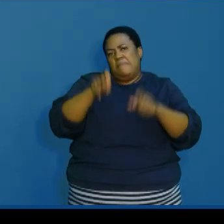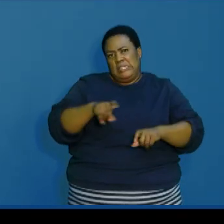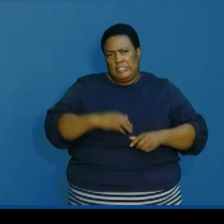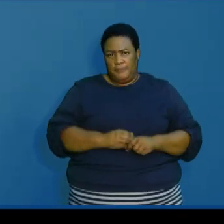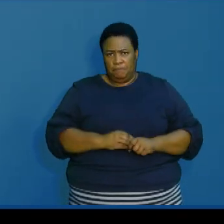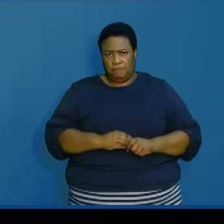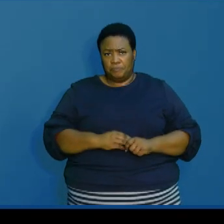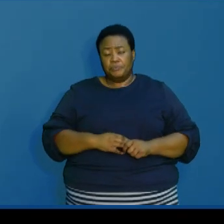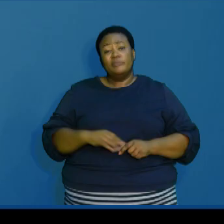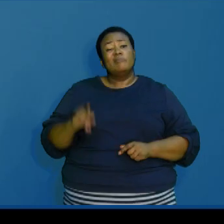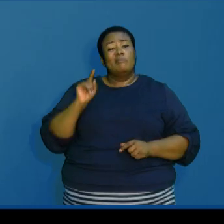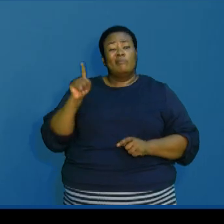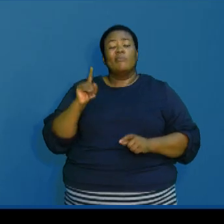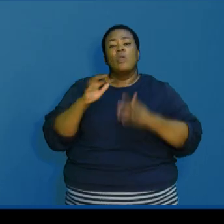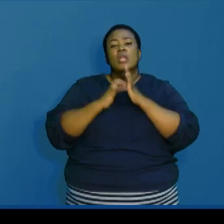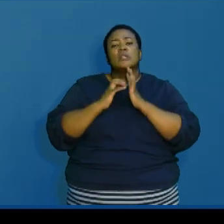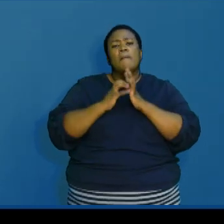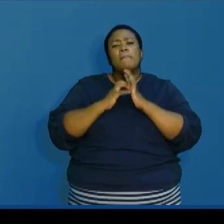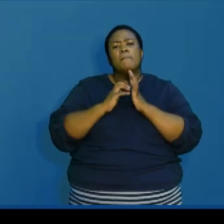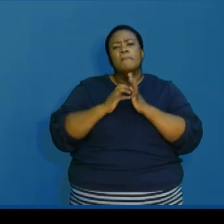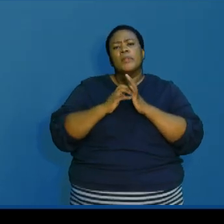Here's an example of a theme question.